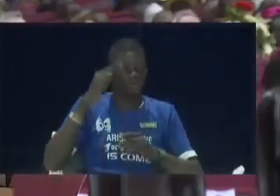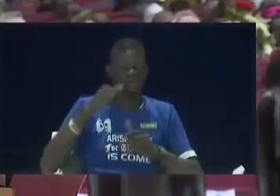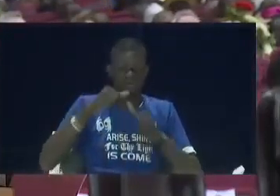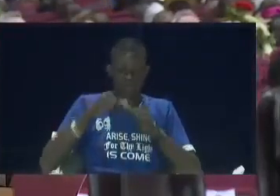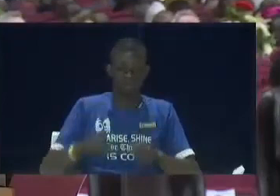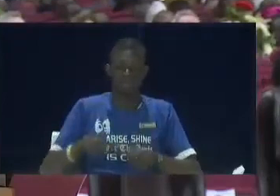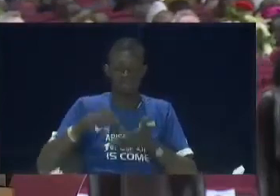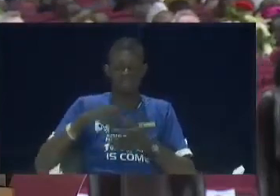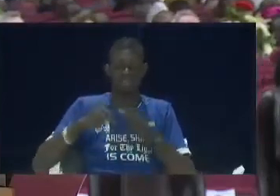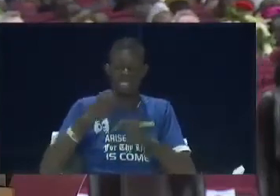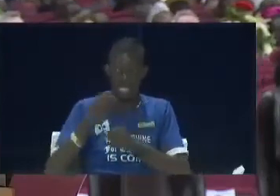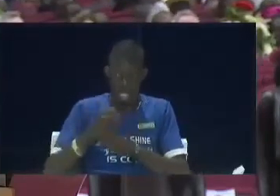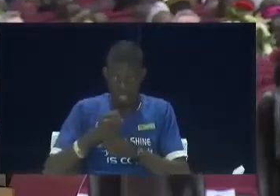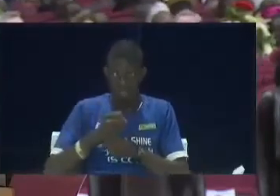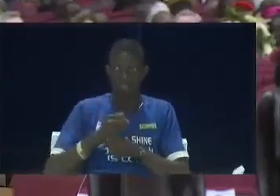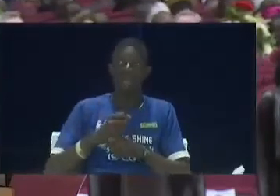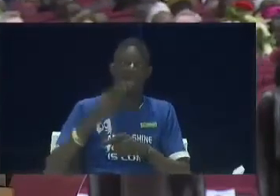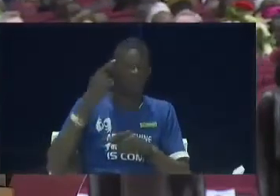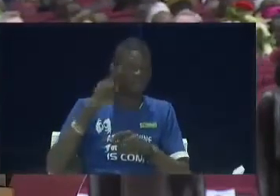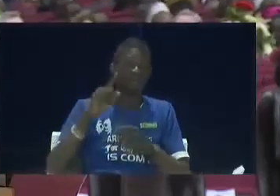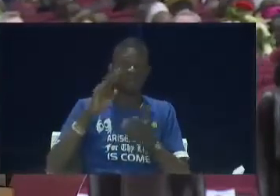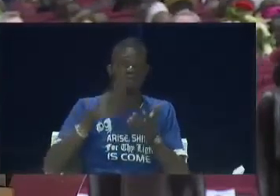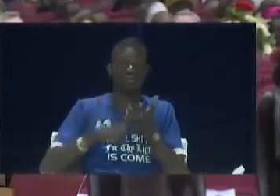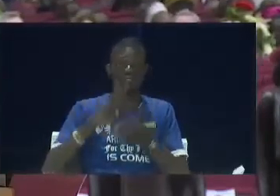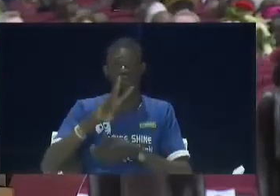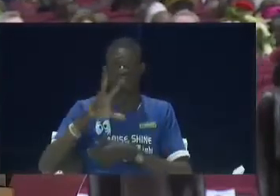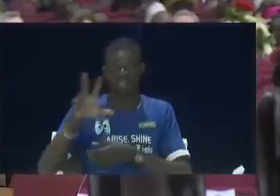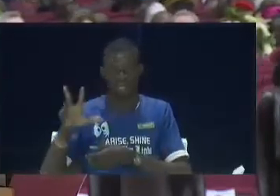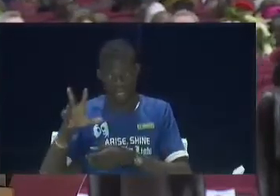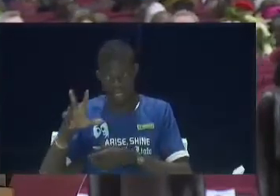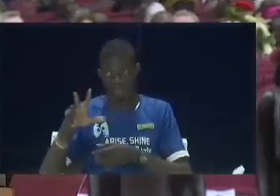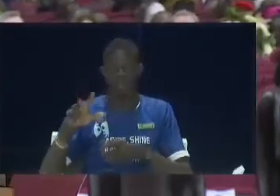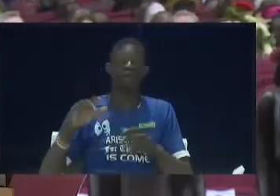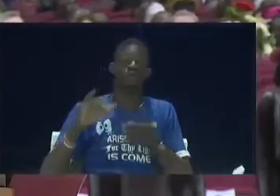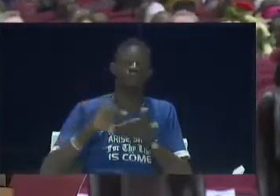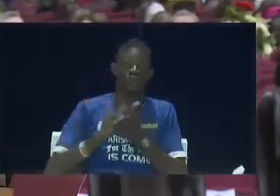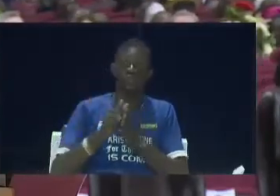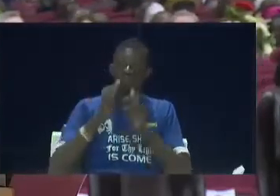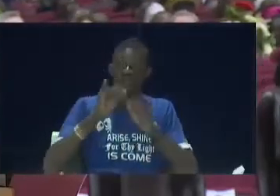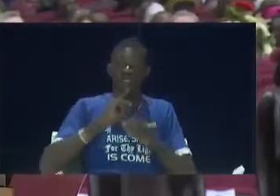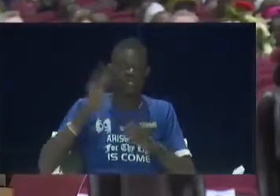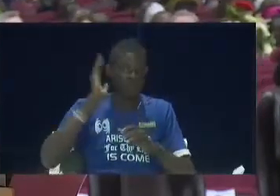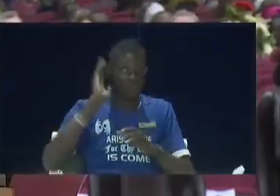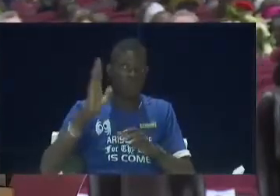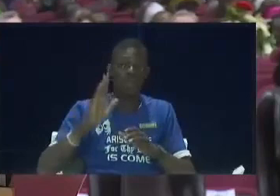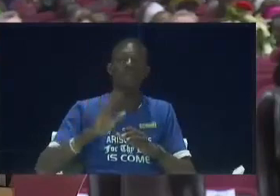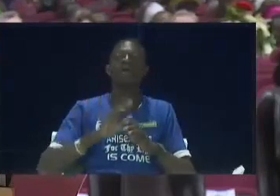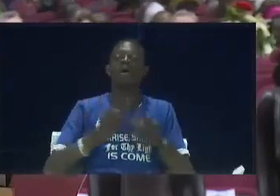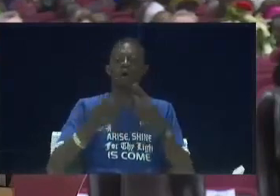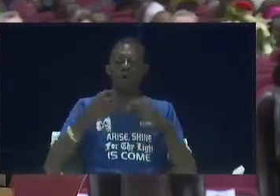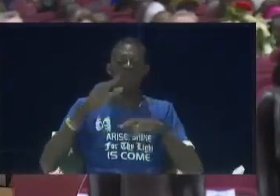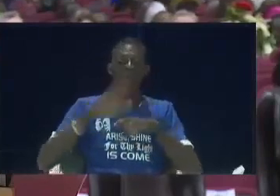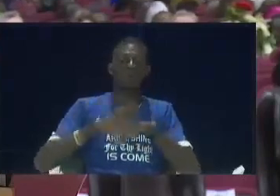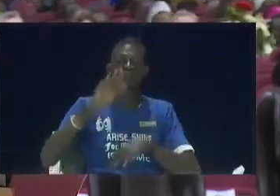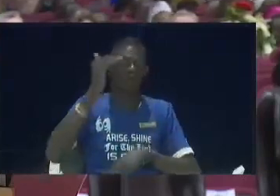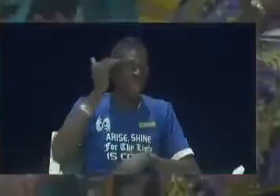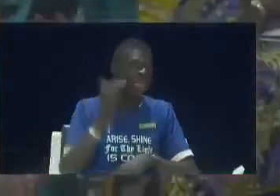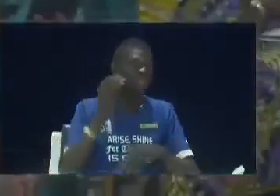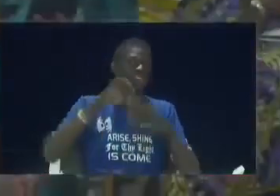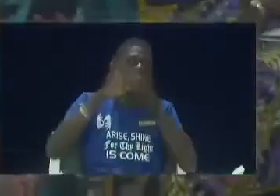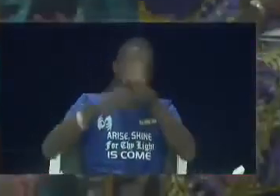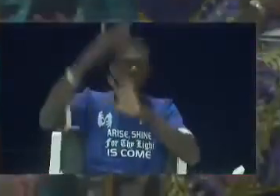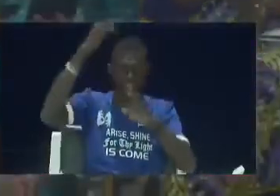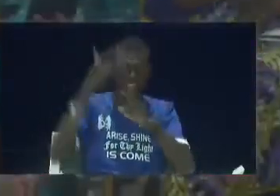remainder of this year and for 2023, those blessings will land upon your head from tonight.